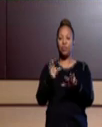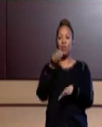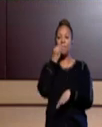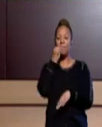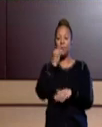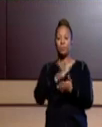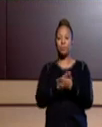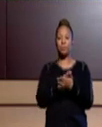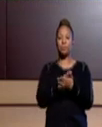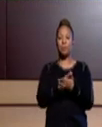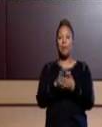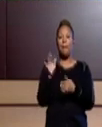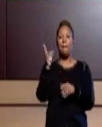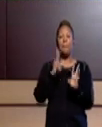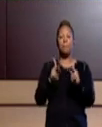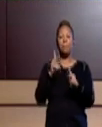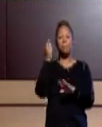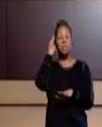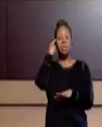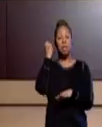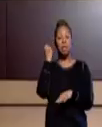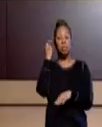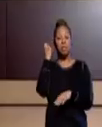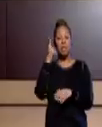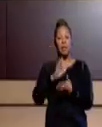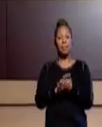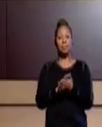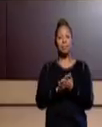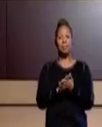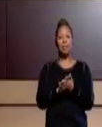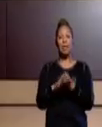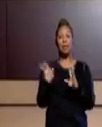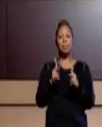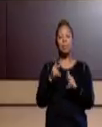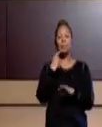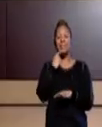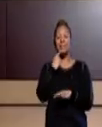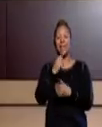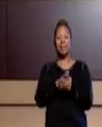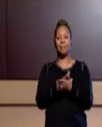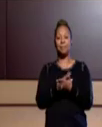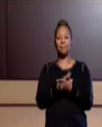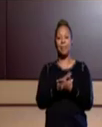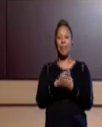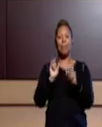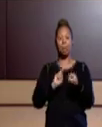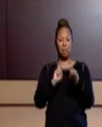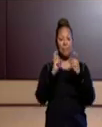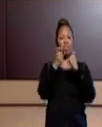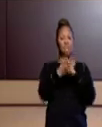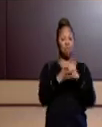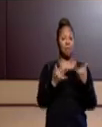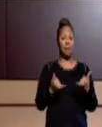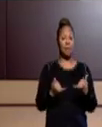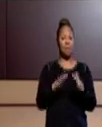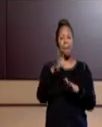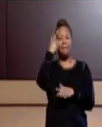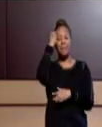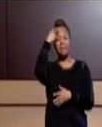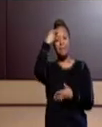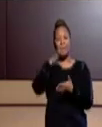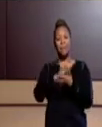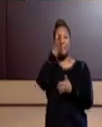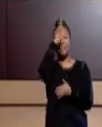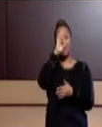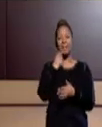important. But people have to also understand, this is an opportunity, Pastor, come on, for people to say, I'm going to make a change right now. Because I believe